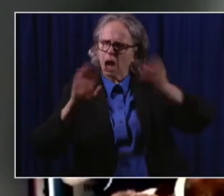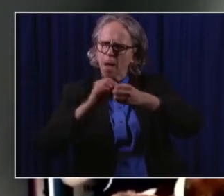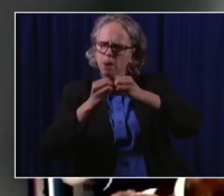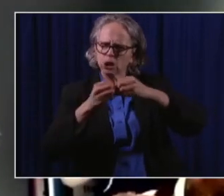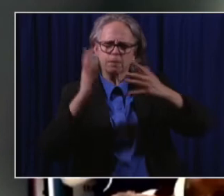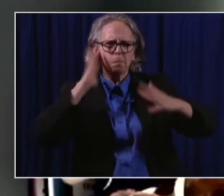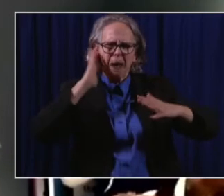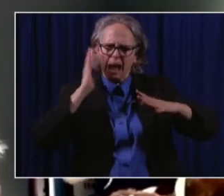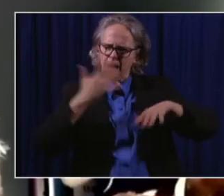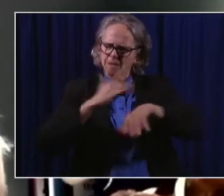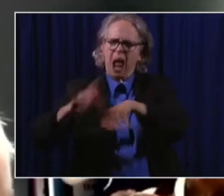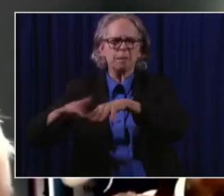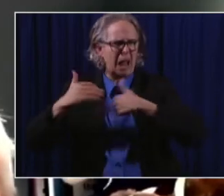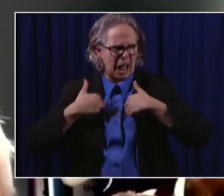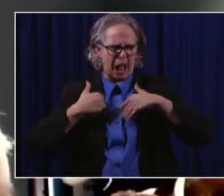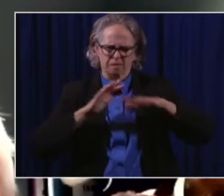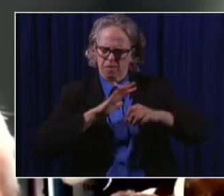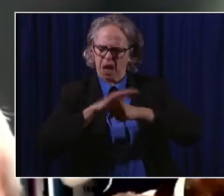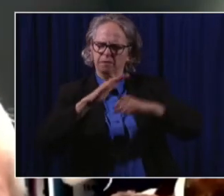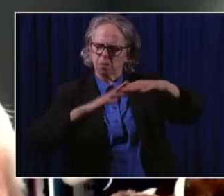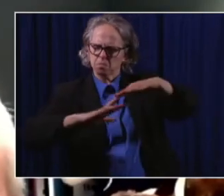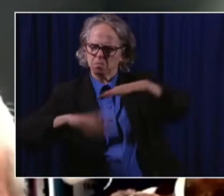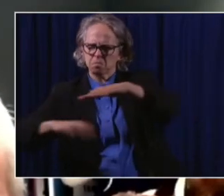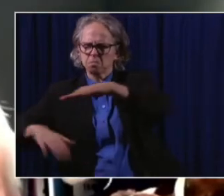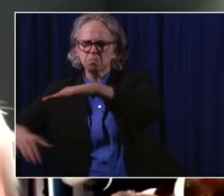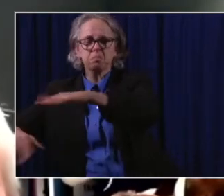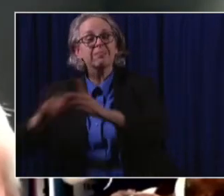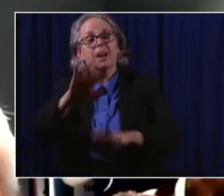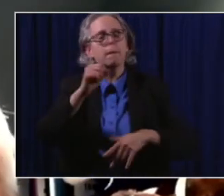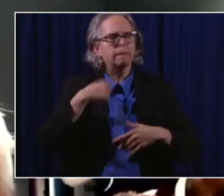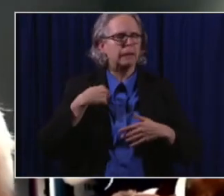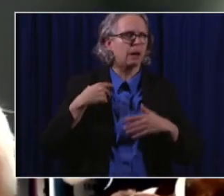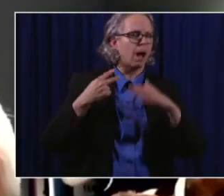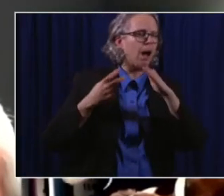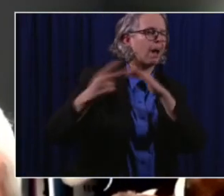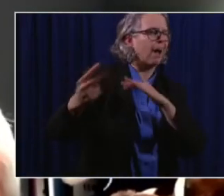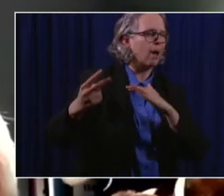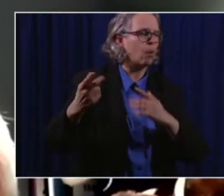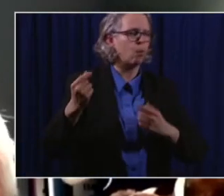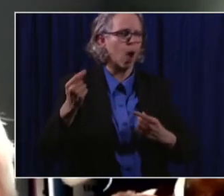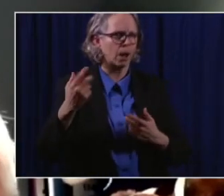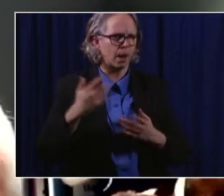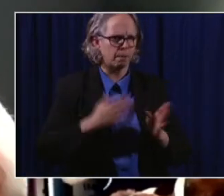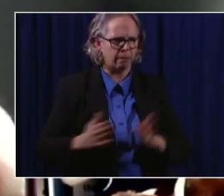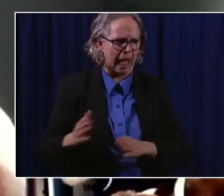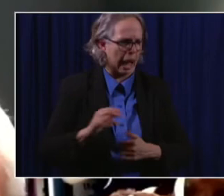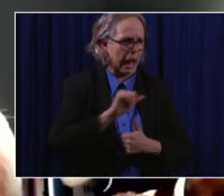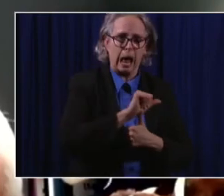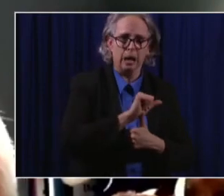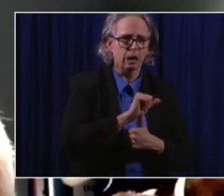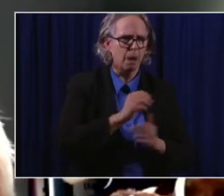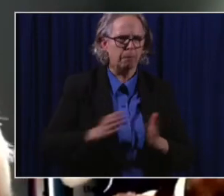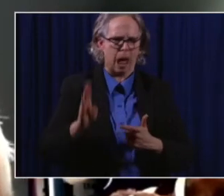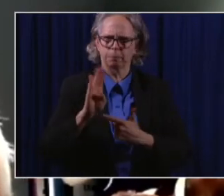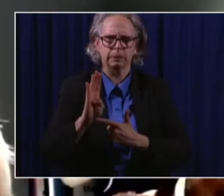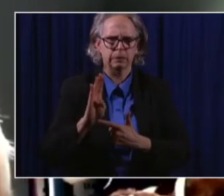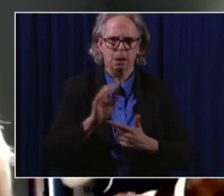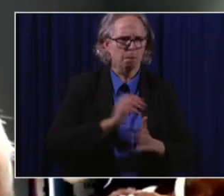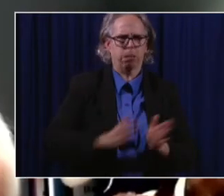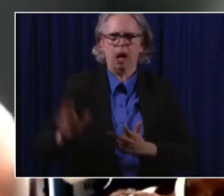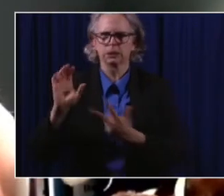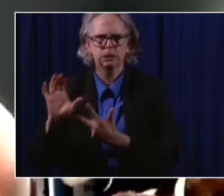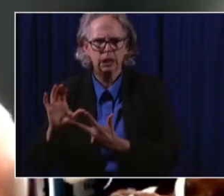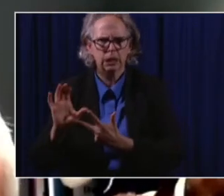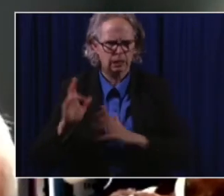doctors. And we are worried about plan A, B, and C. But we are good right this moment, but we